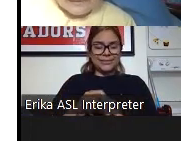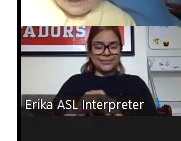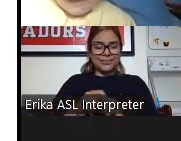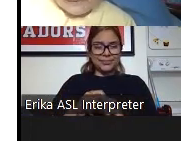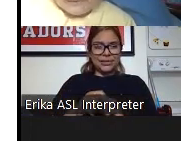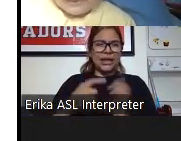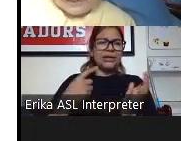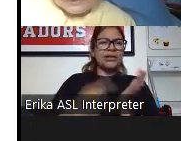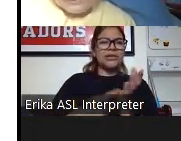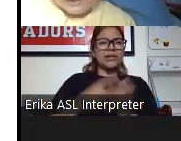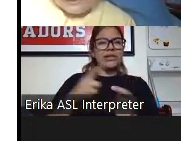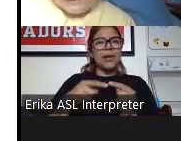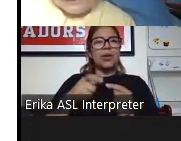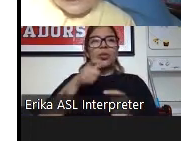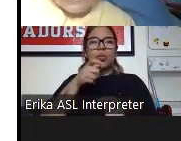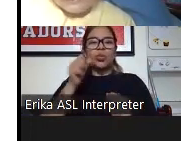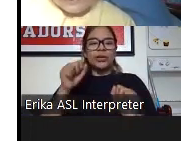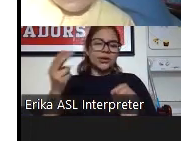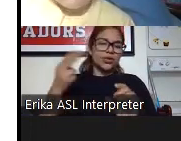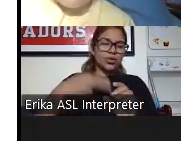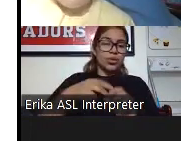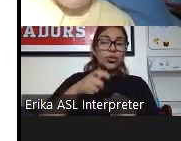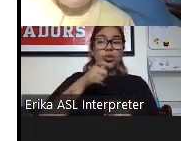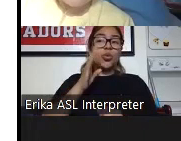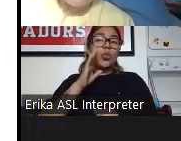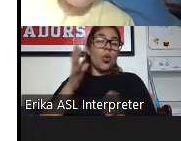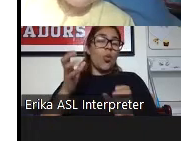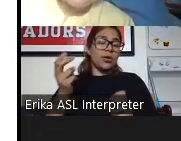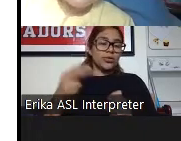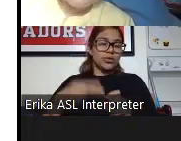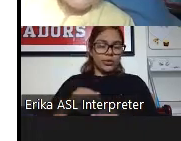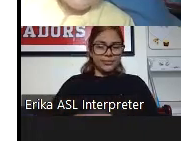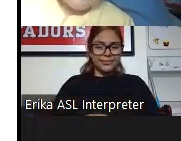little more about who joins us and who would like to join us. Debbie?